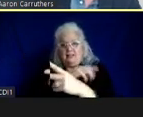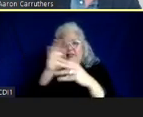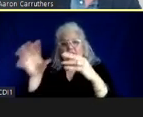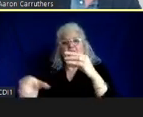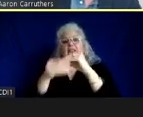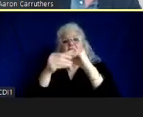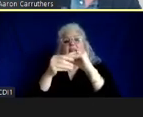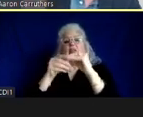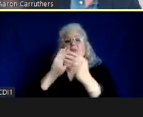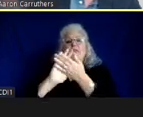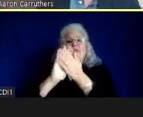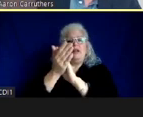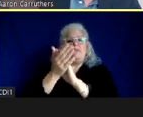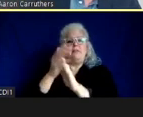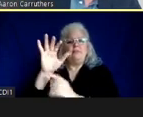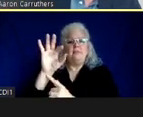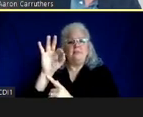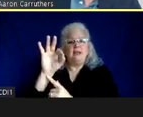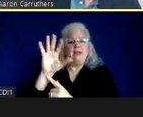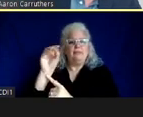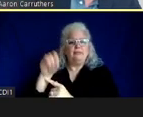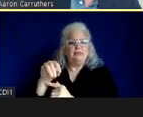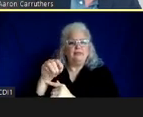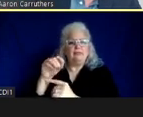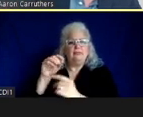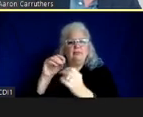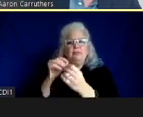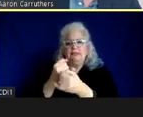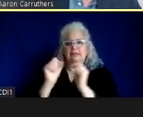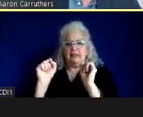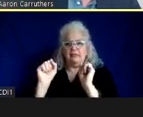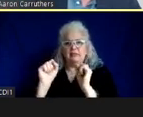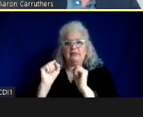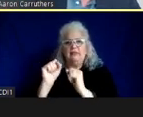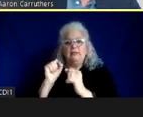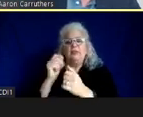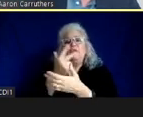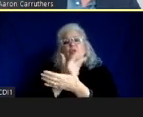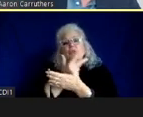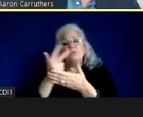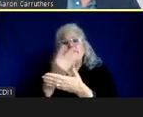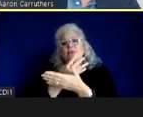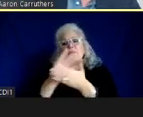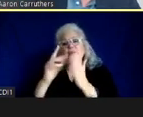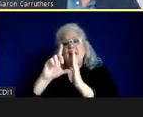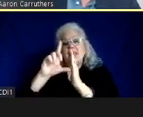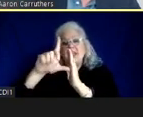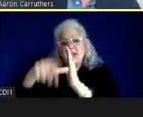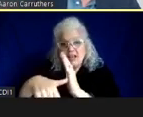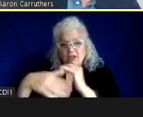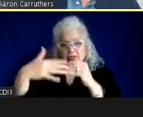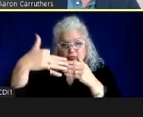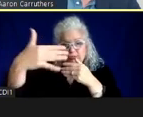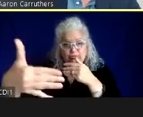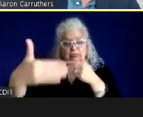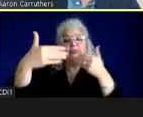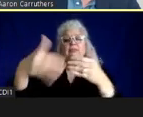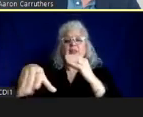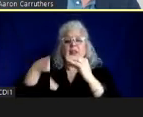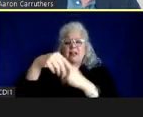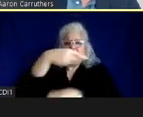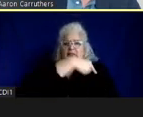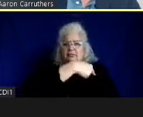or you get Moderna. You come back 3 weeks or 4 weeks later for the booster shot. It is not known if the vaccine prevents